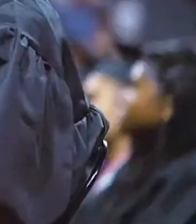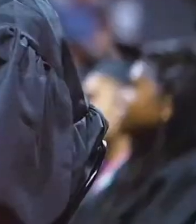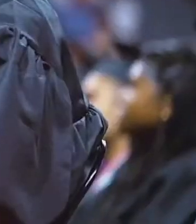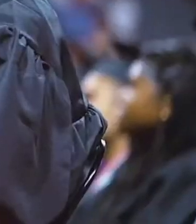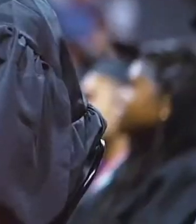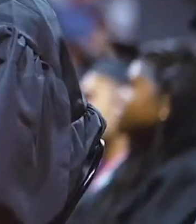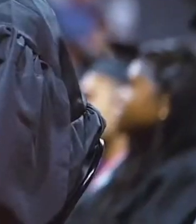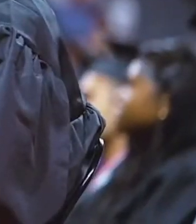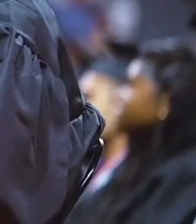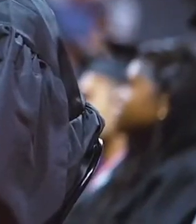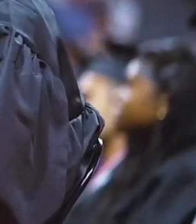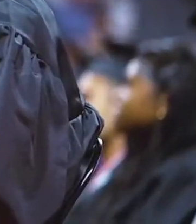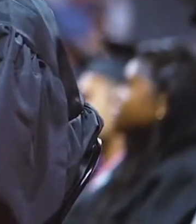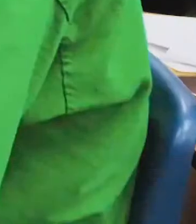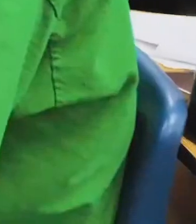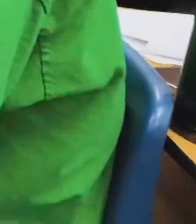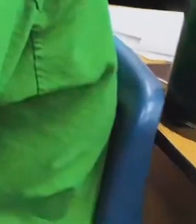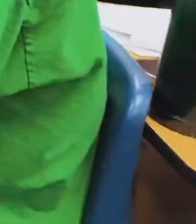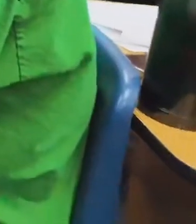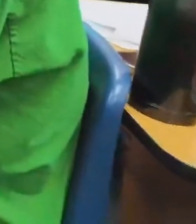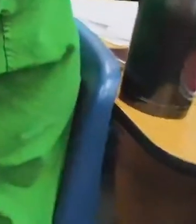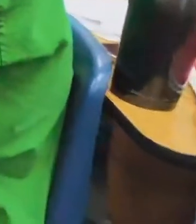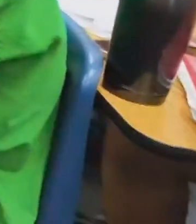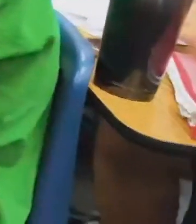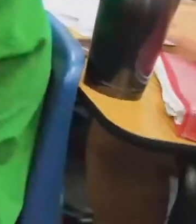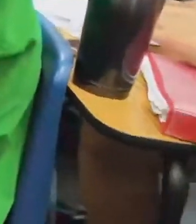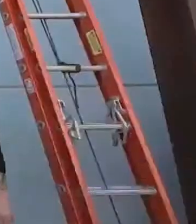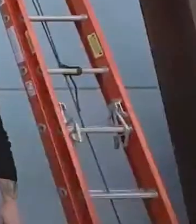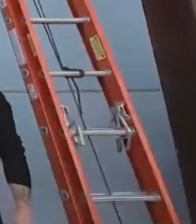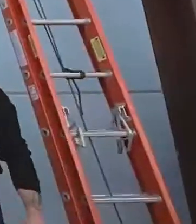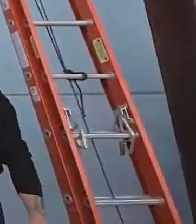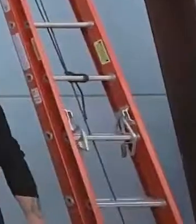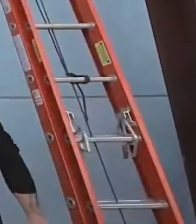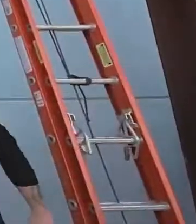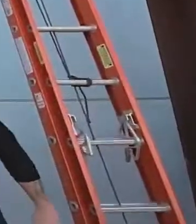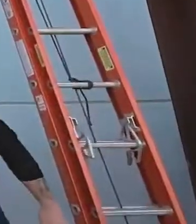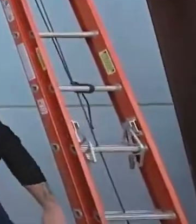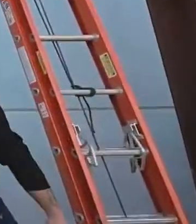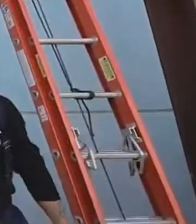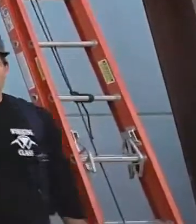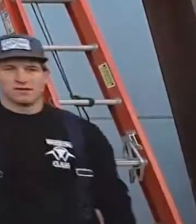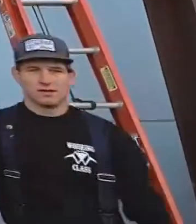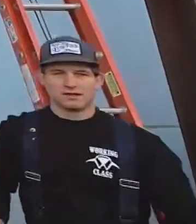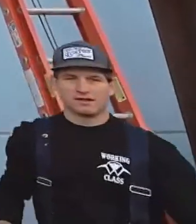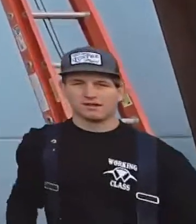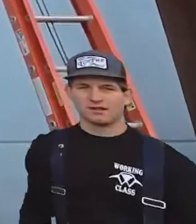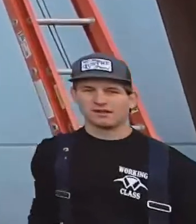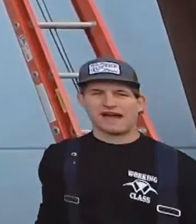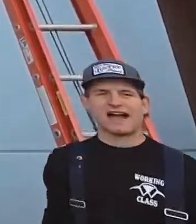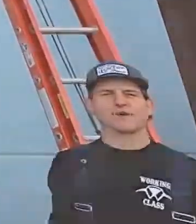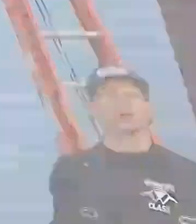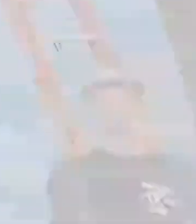for what's next, whether it's college, a career, or both.